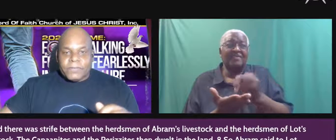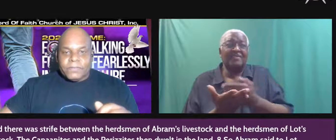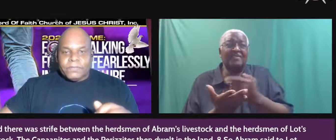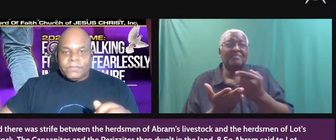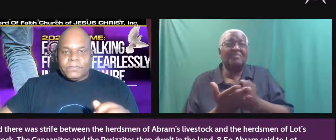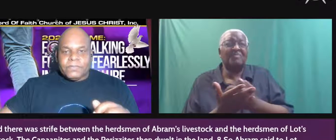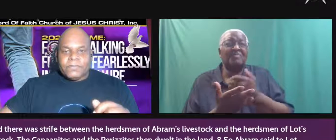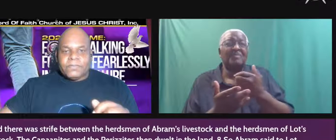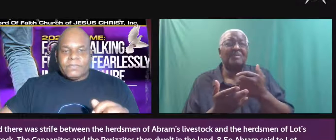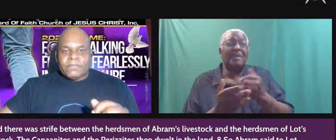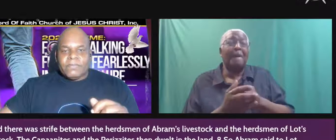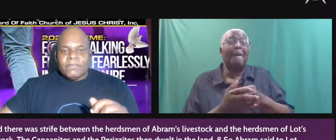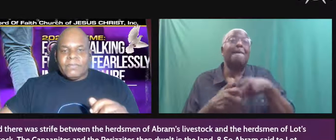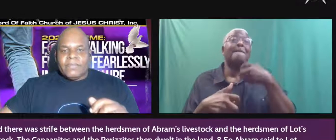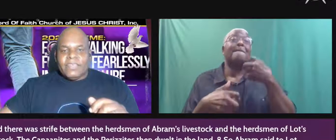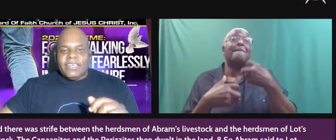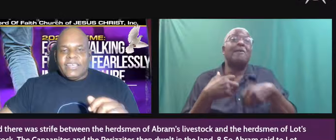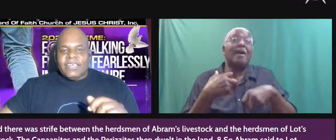strife.